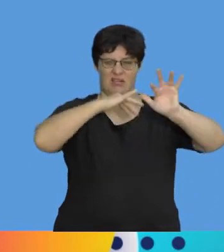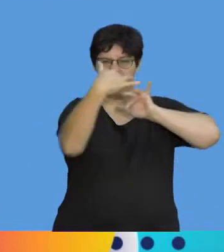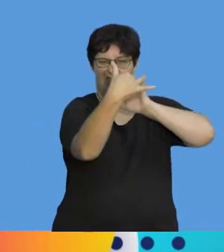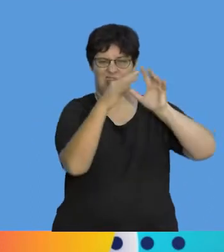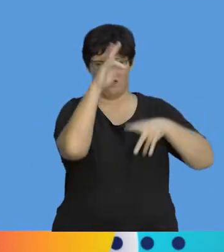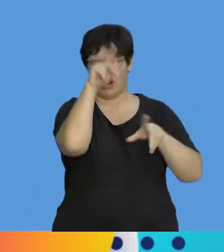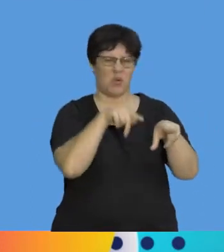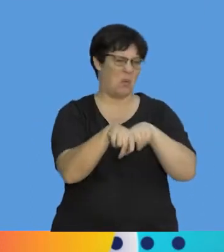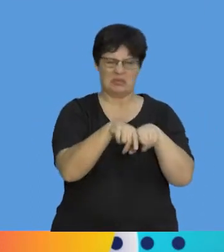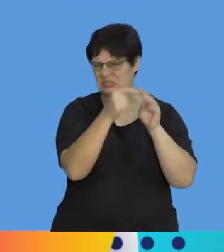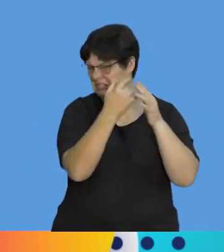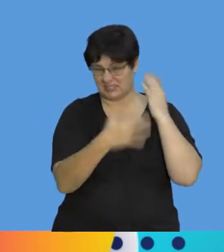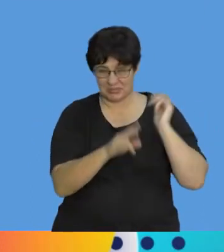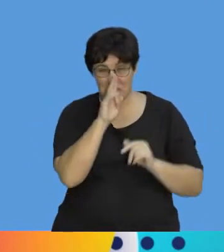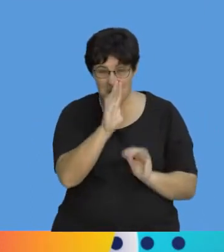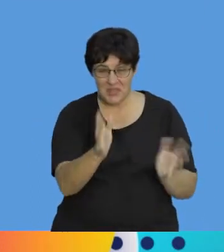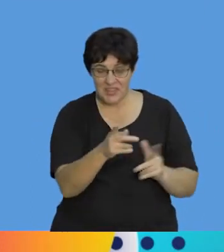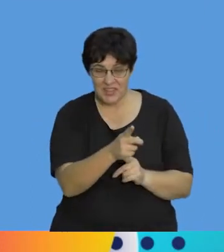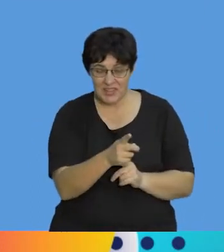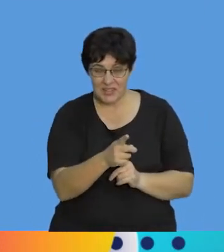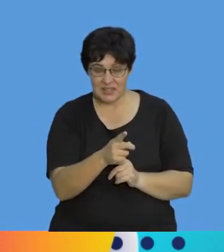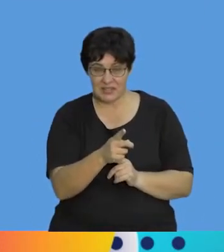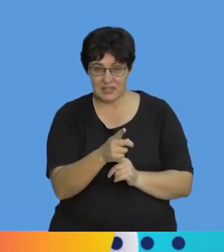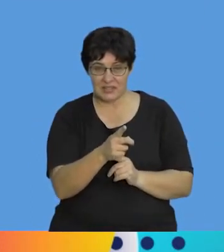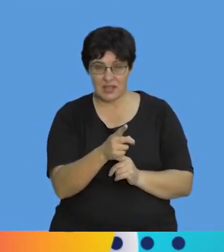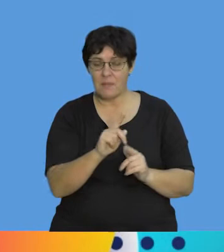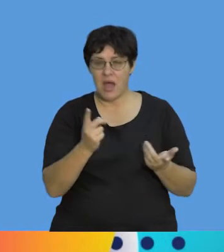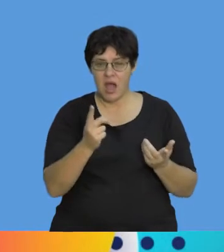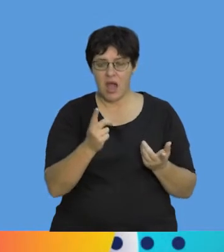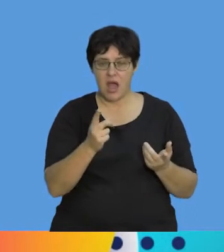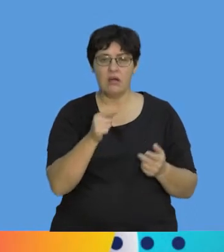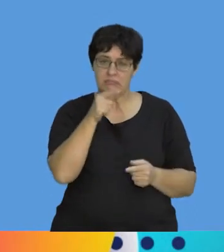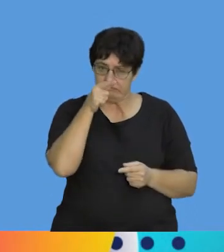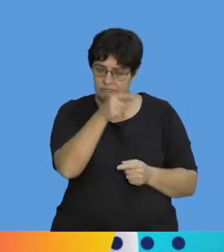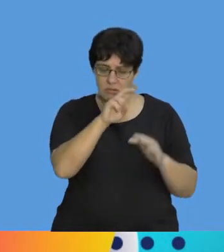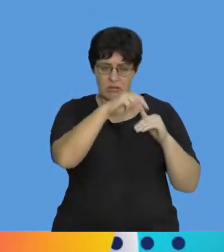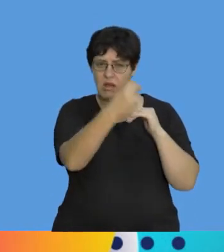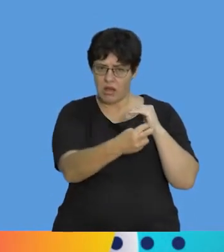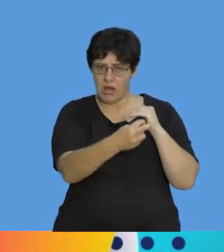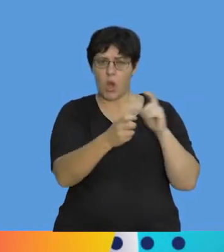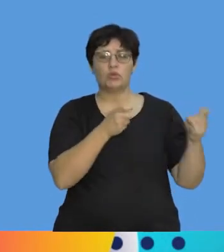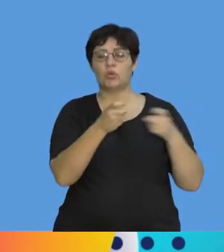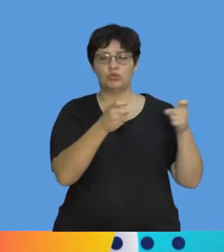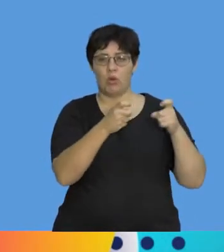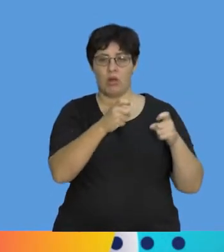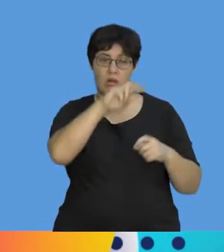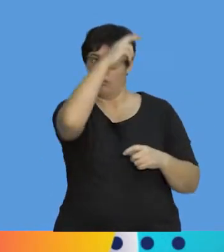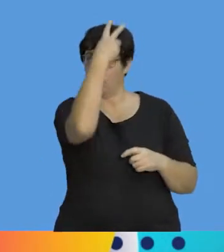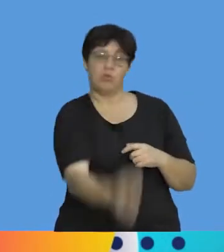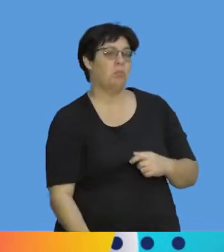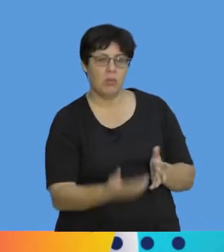There's whole competitions with it, and they make shapes. But somehow they're able to control the way they